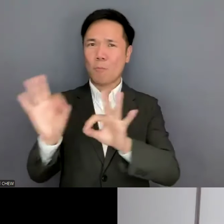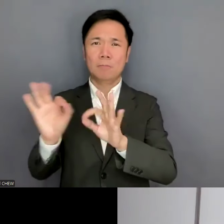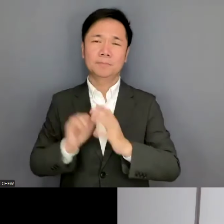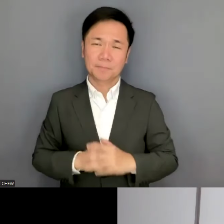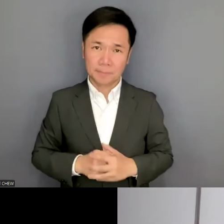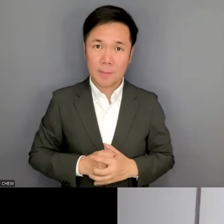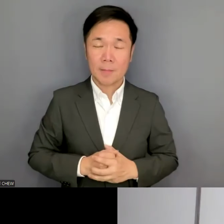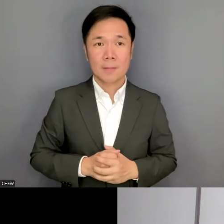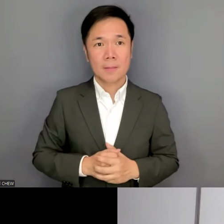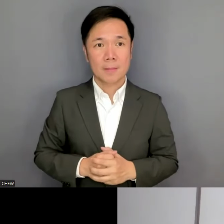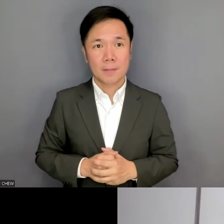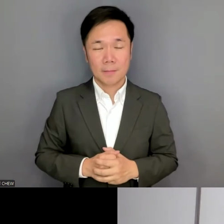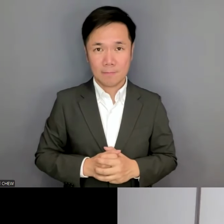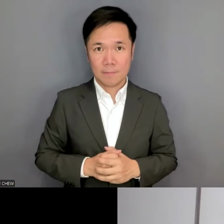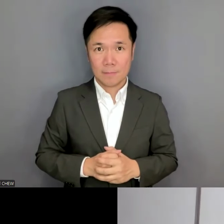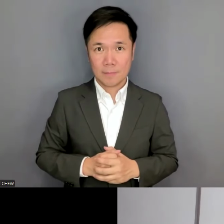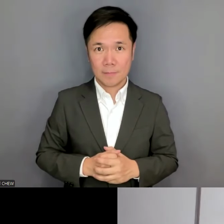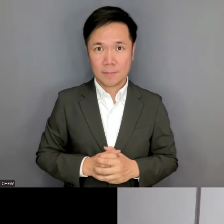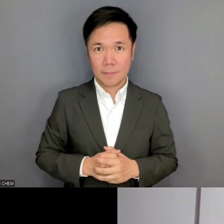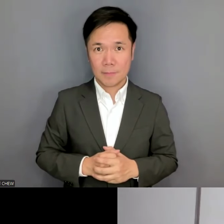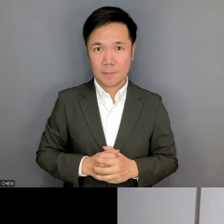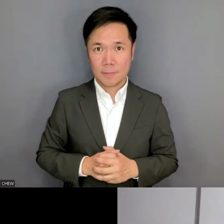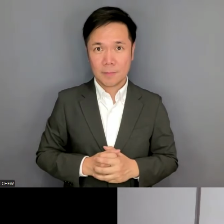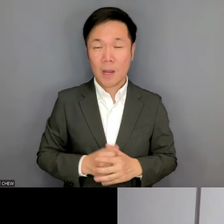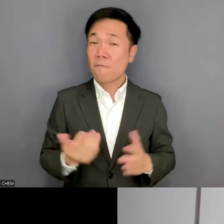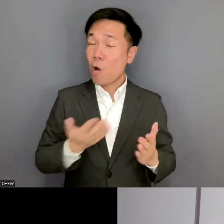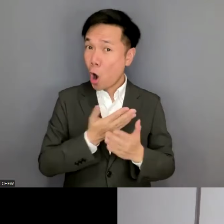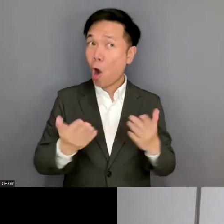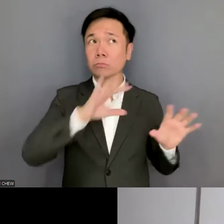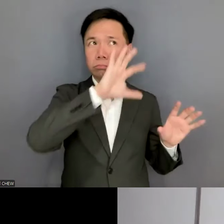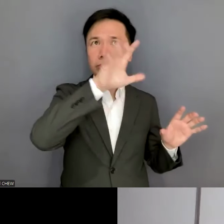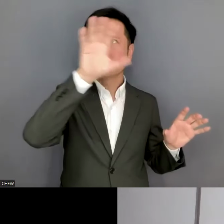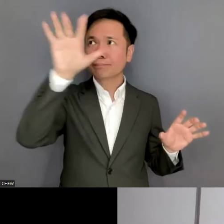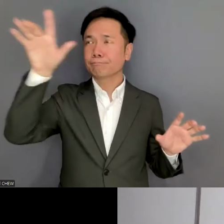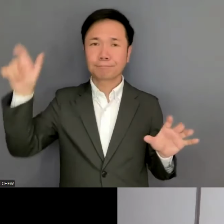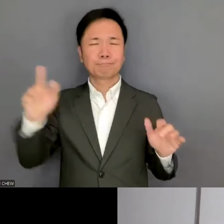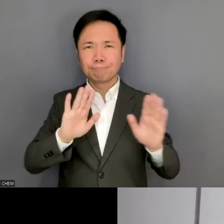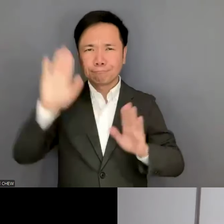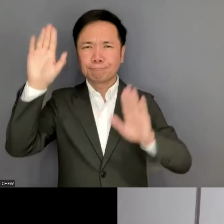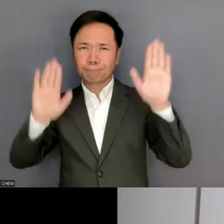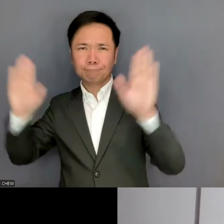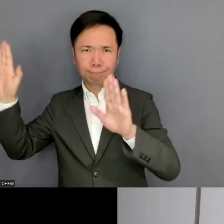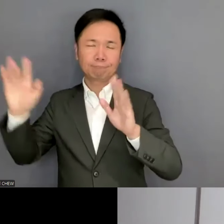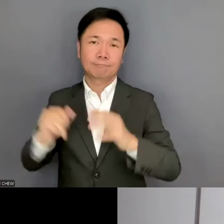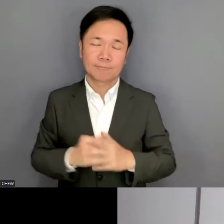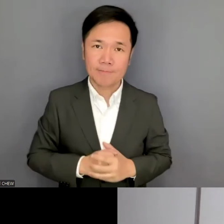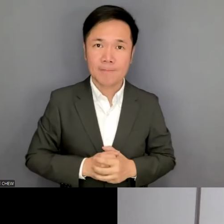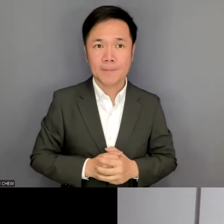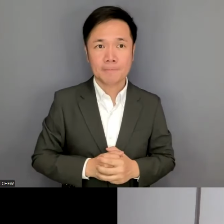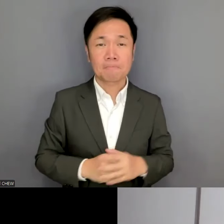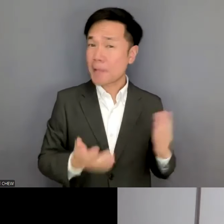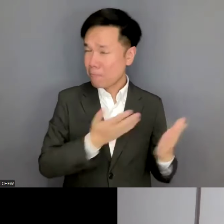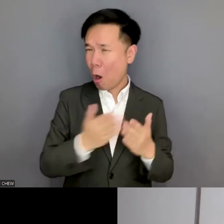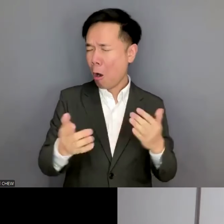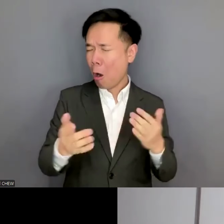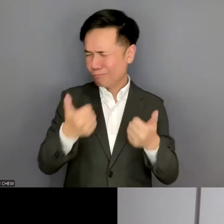¿no? Y creo que ese también fue un from gran logro. each and every region, and Ahora, we cuando believe that we tratamos actually o unimos accomplished este something.